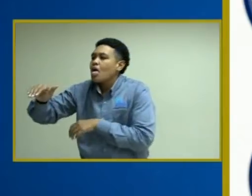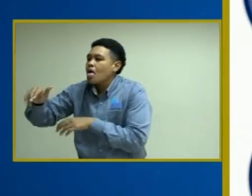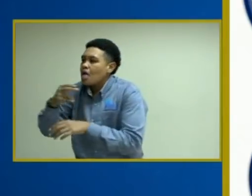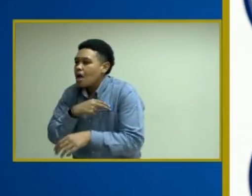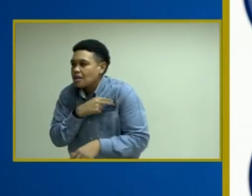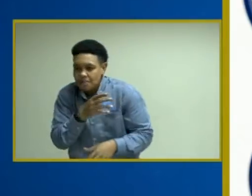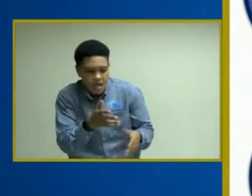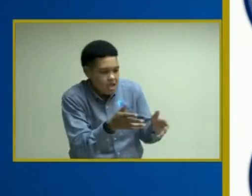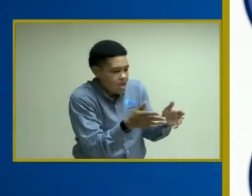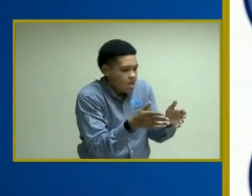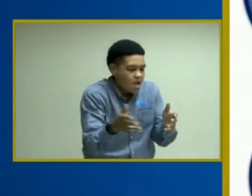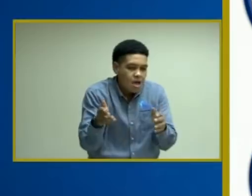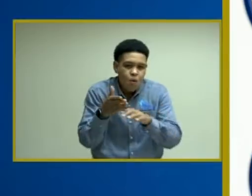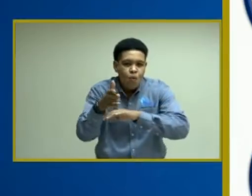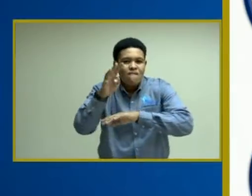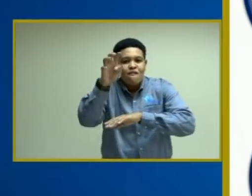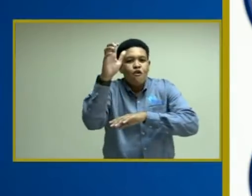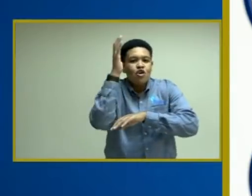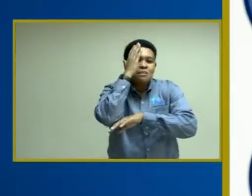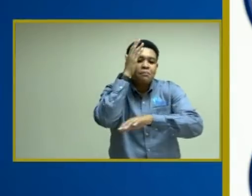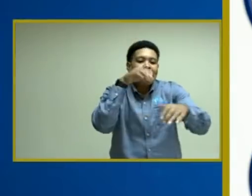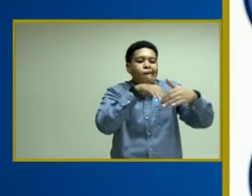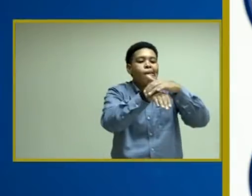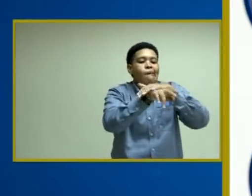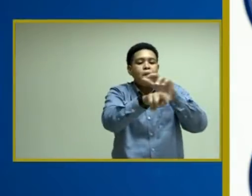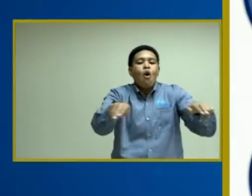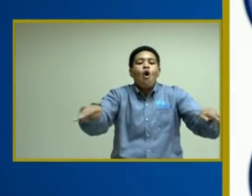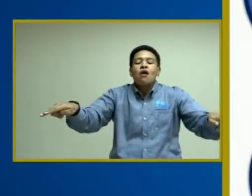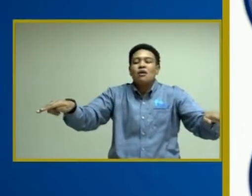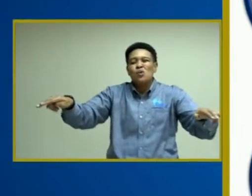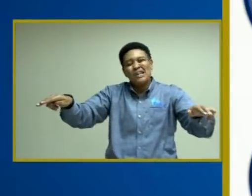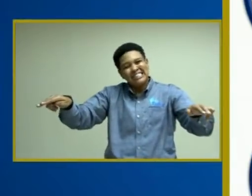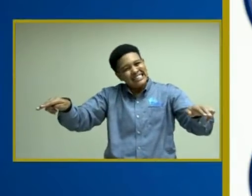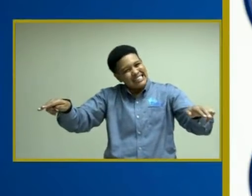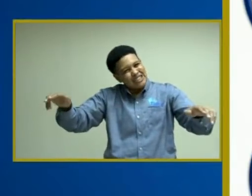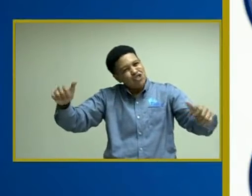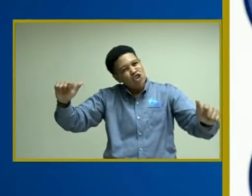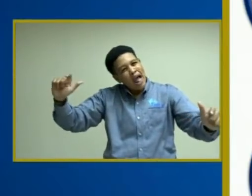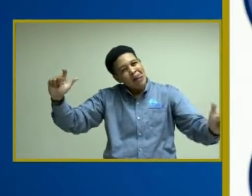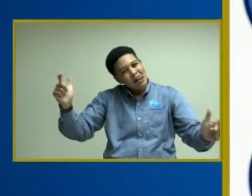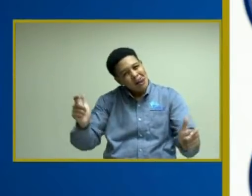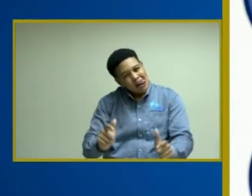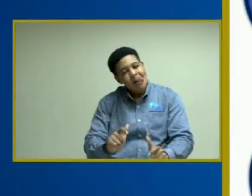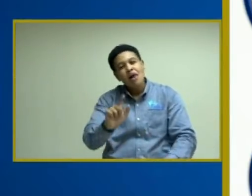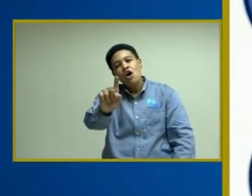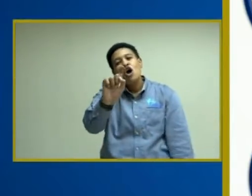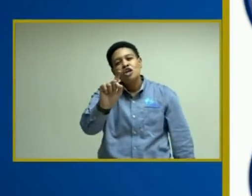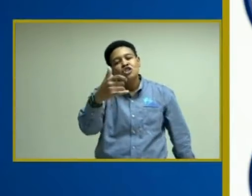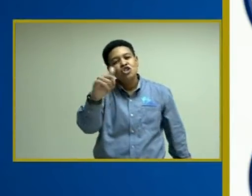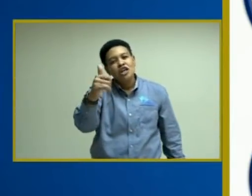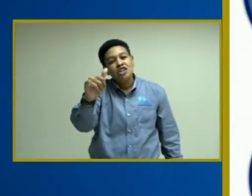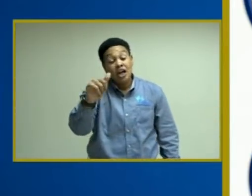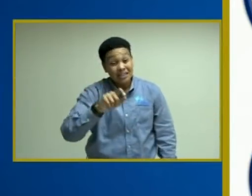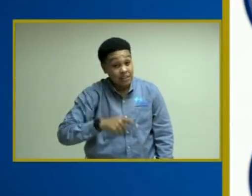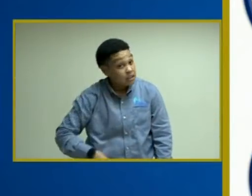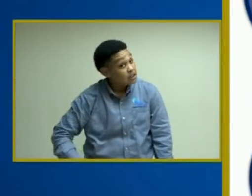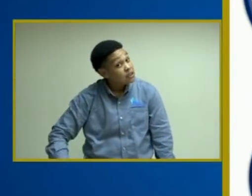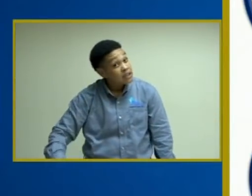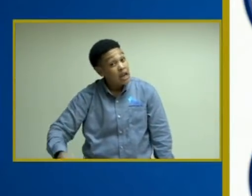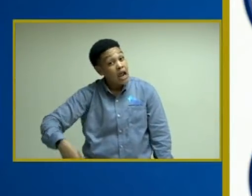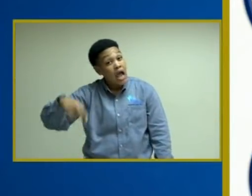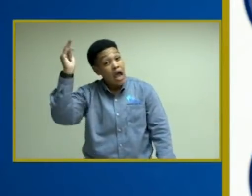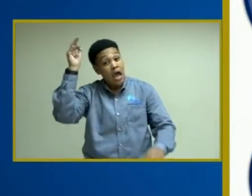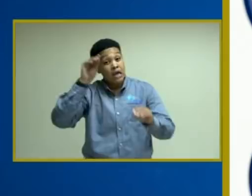with over 400 beds occupied. We want to get that below 100. We're still at a high level of transmission. We're